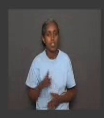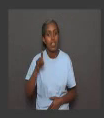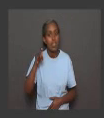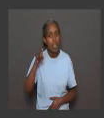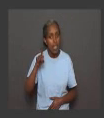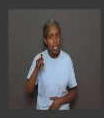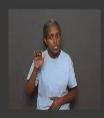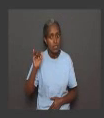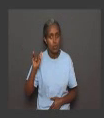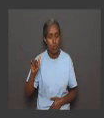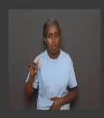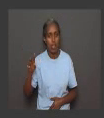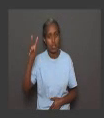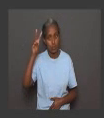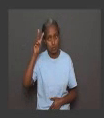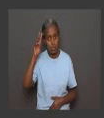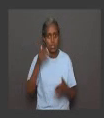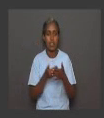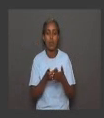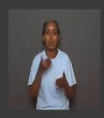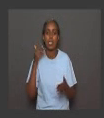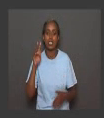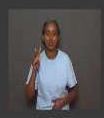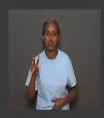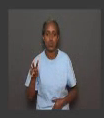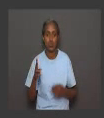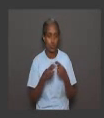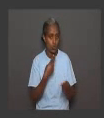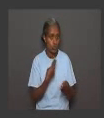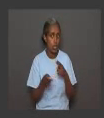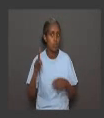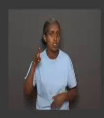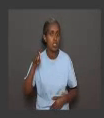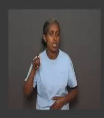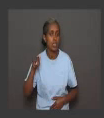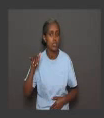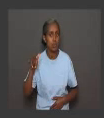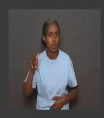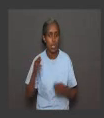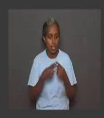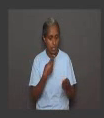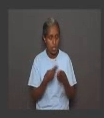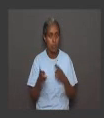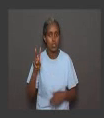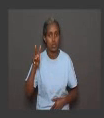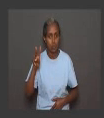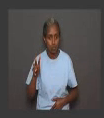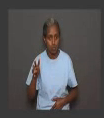xy squared minus 2 times xy times